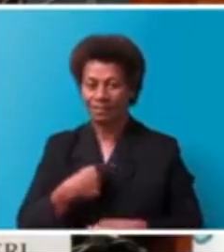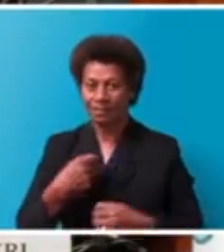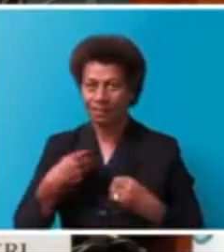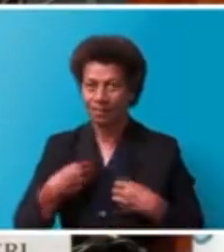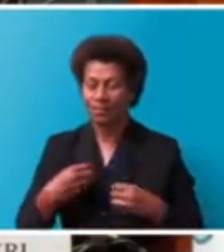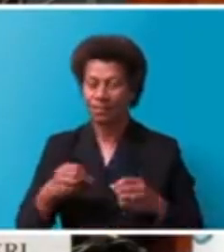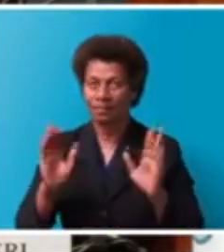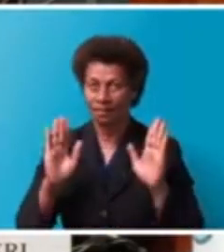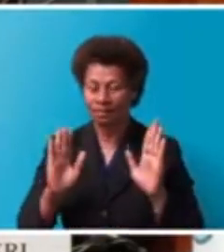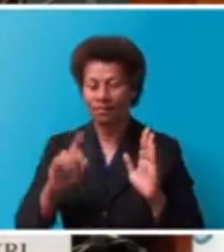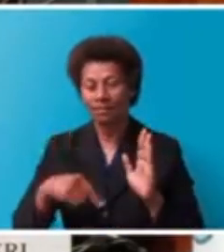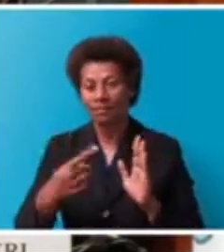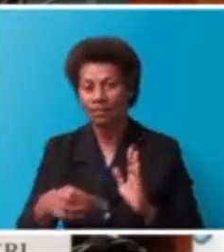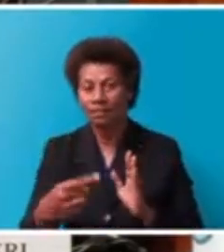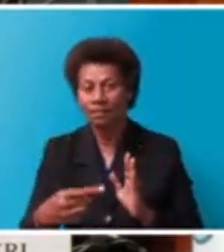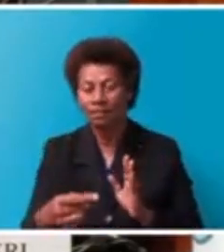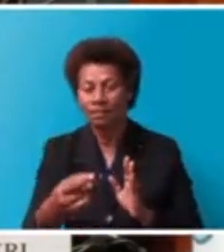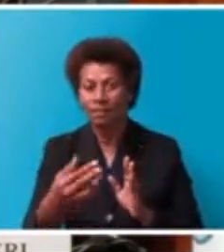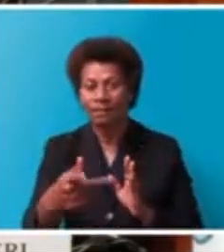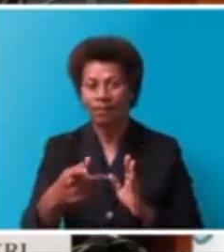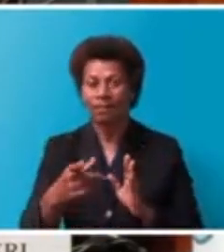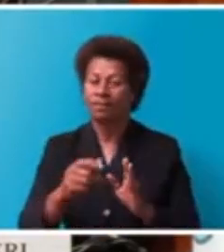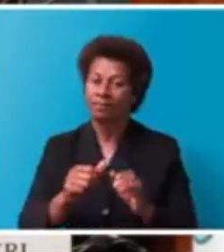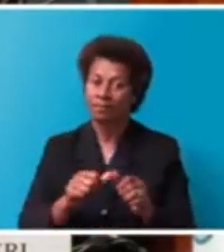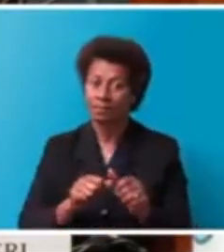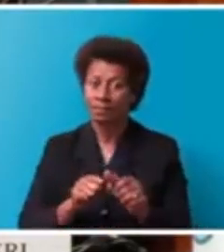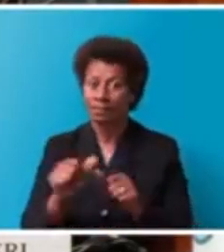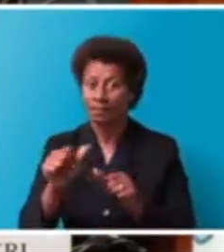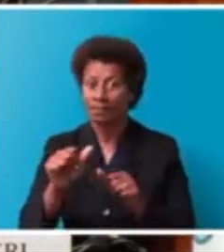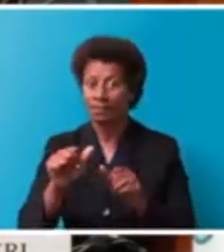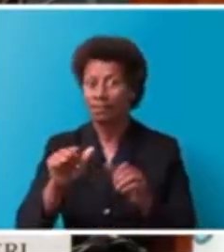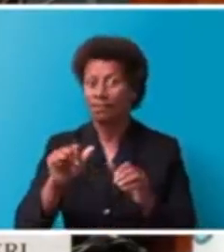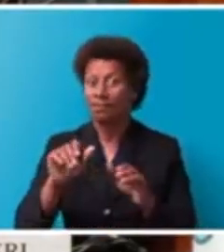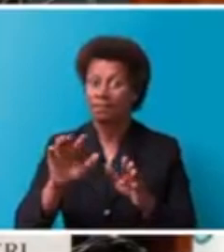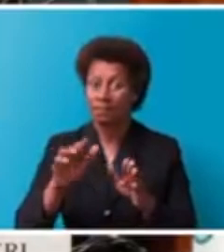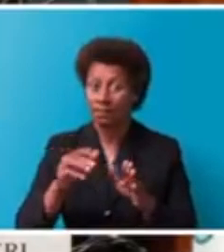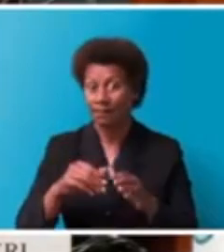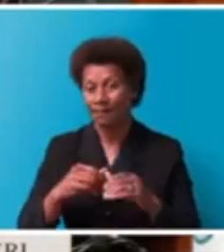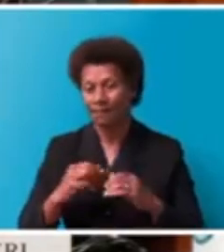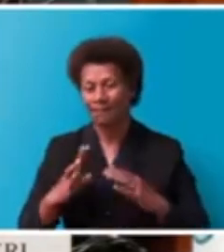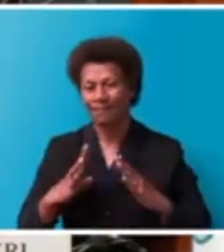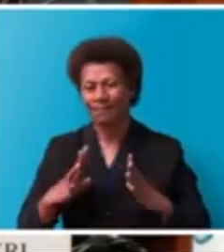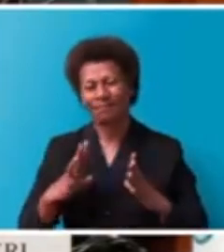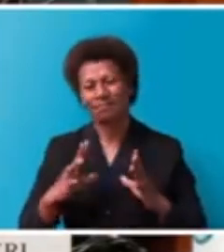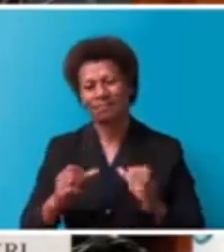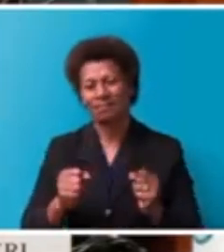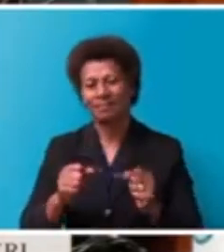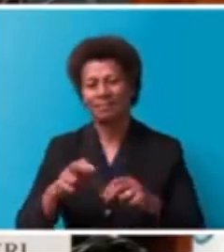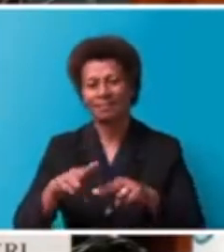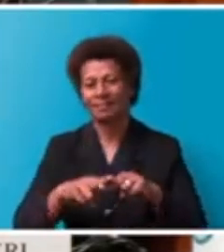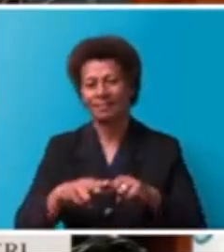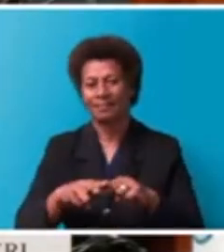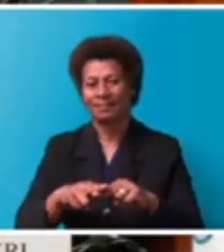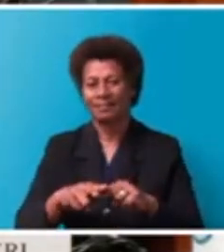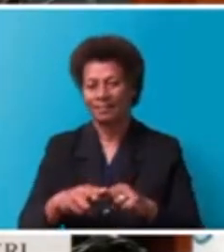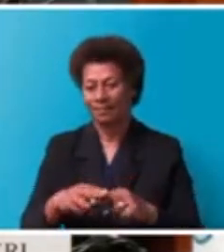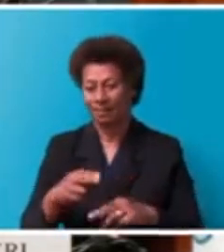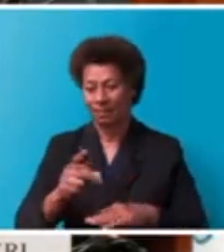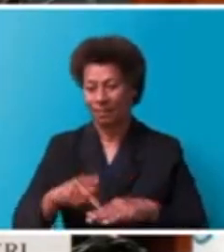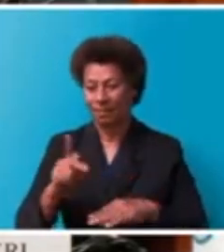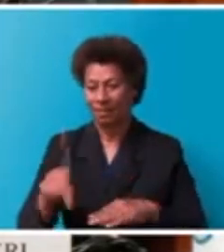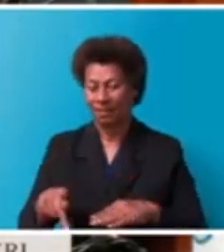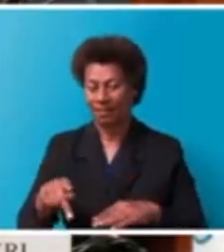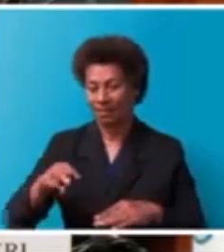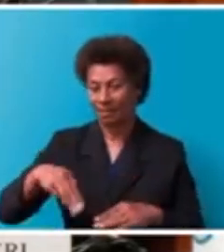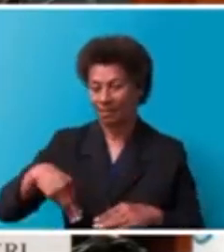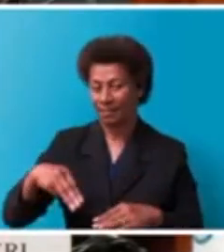reconstruction for a more prosperous, more just and a more freer Fiji. As members of this Parliament, it is